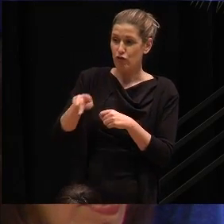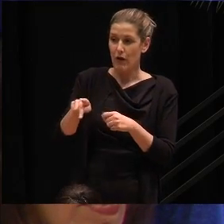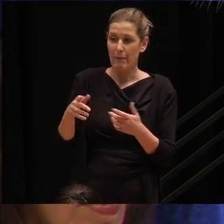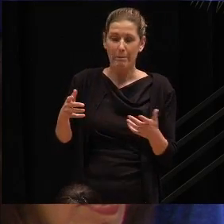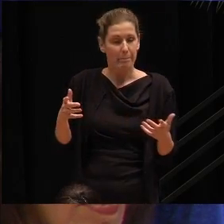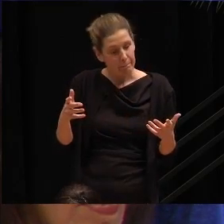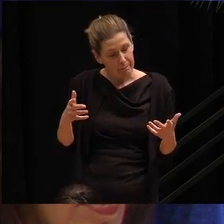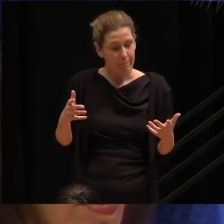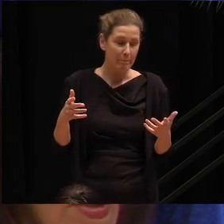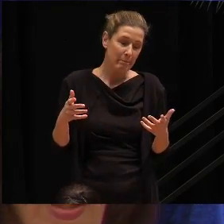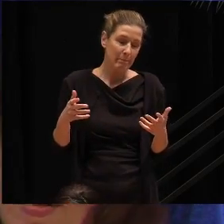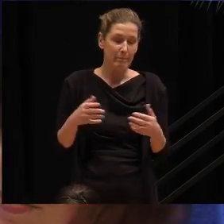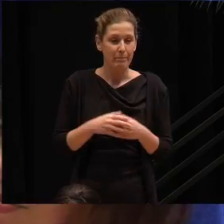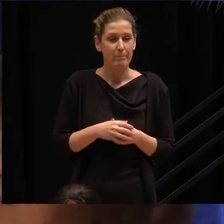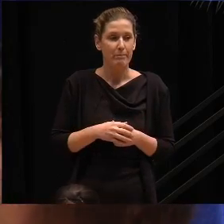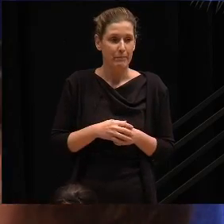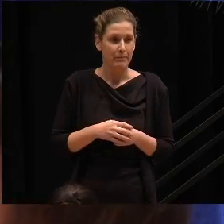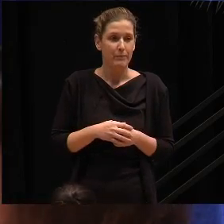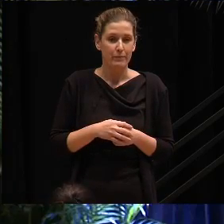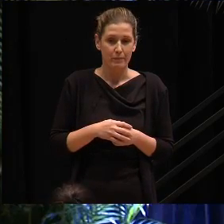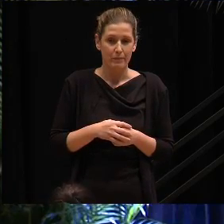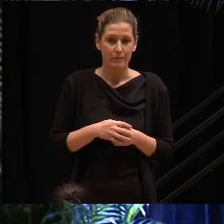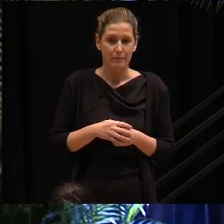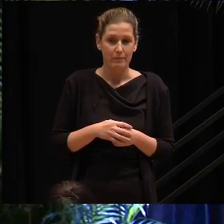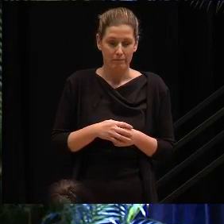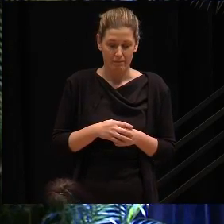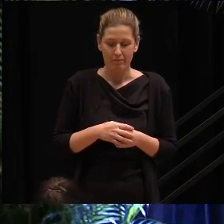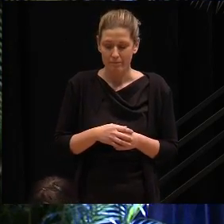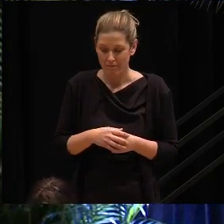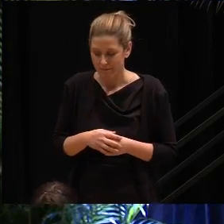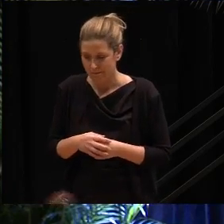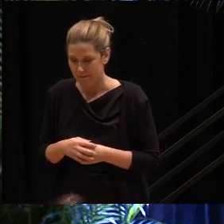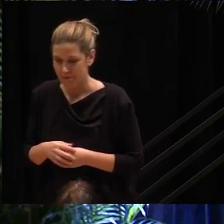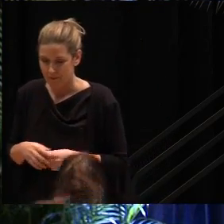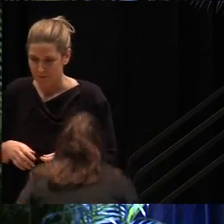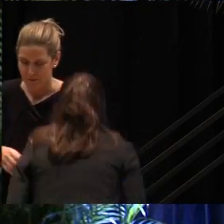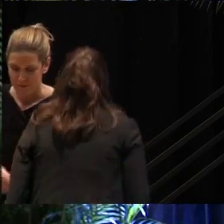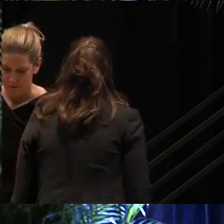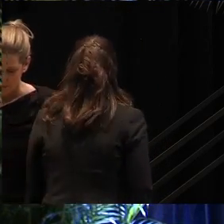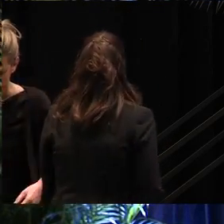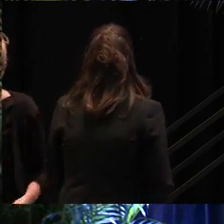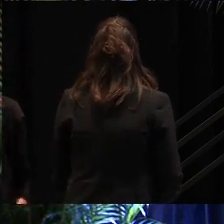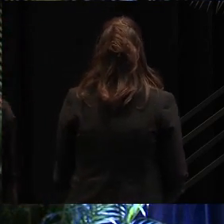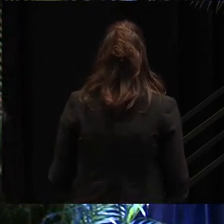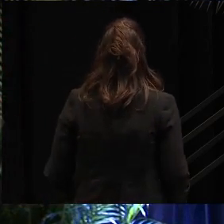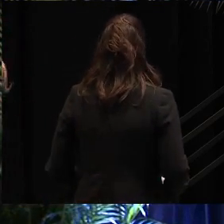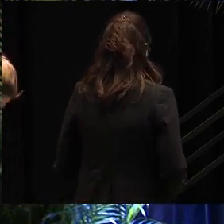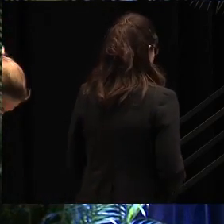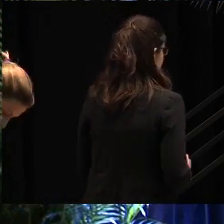Trump. Brandon Bell, I'd like to follow up on something you mentioned, the blank hole controversy, for lack of a better